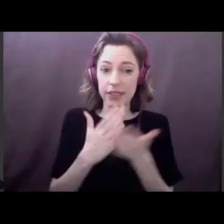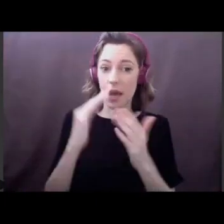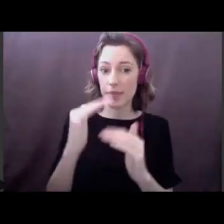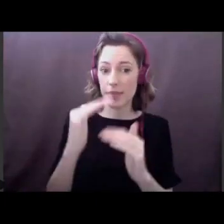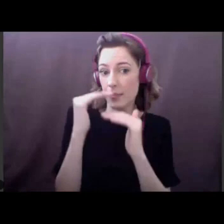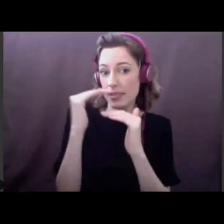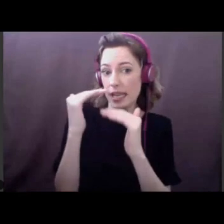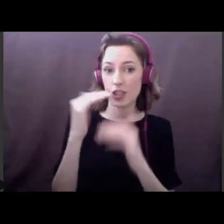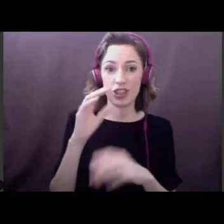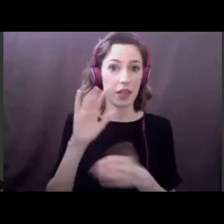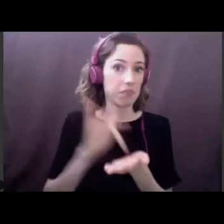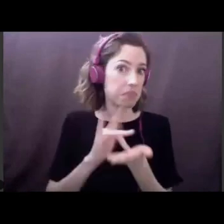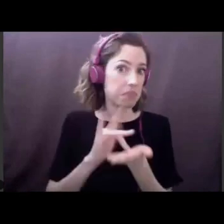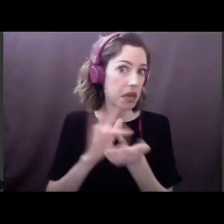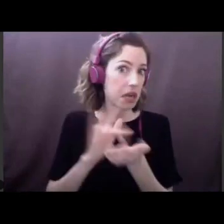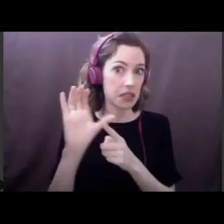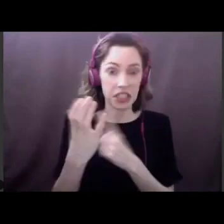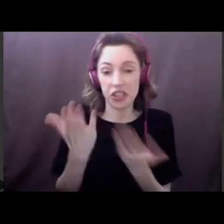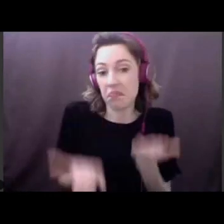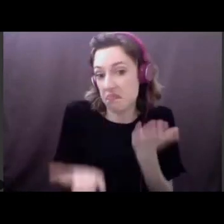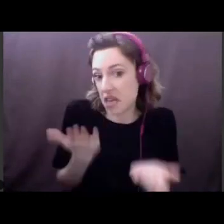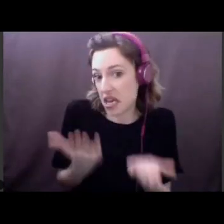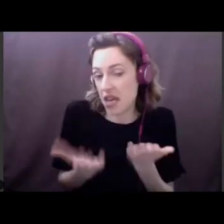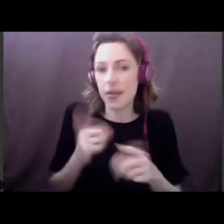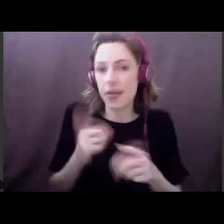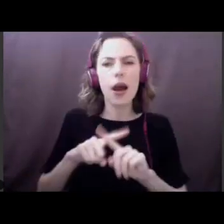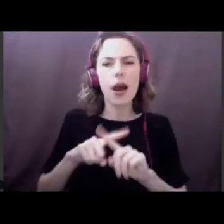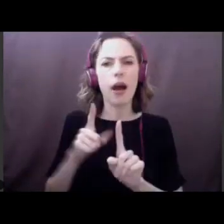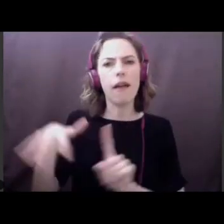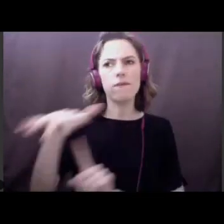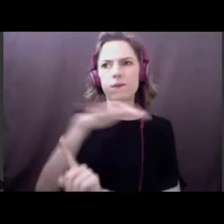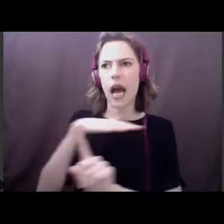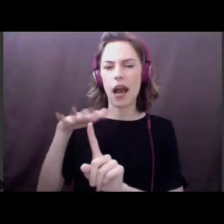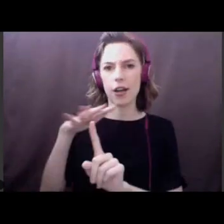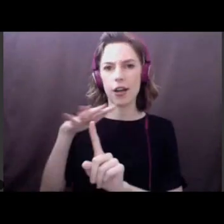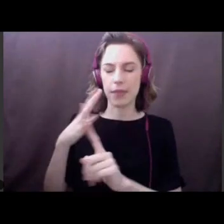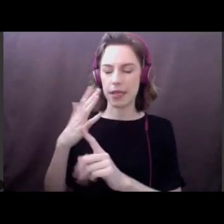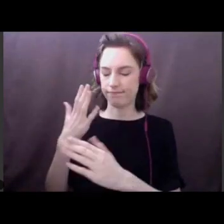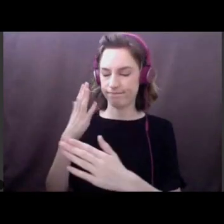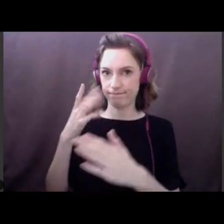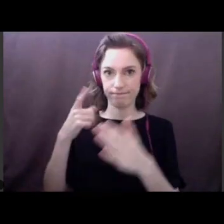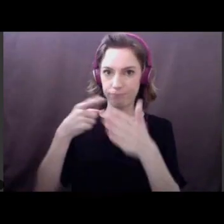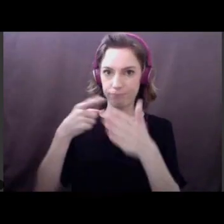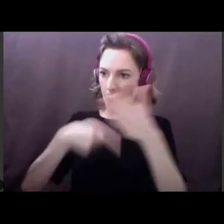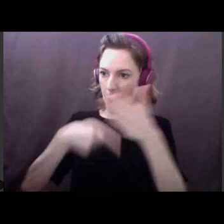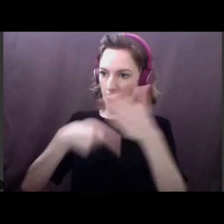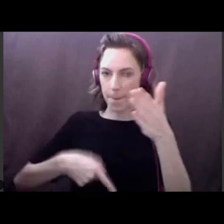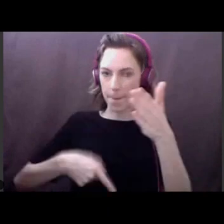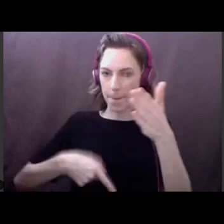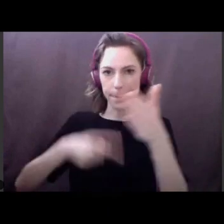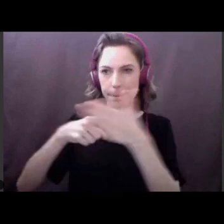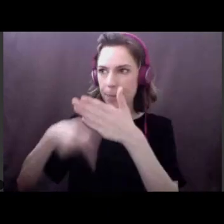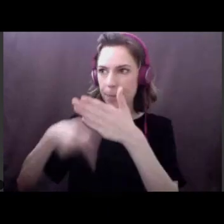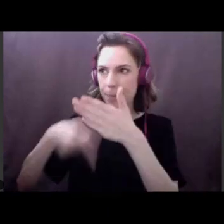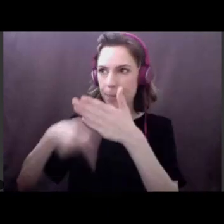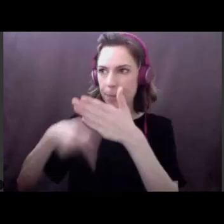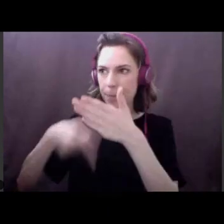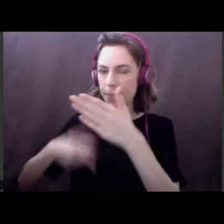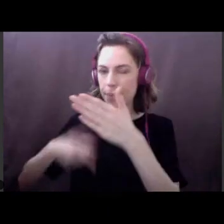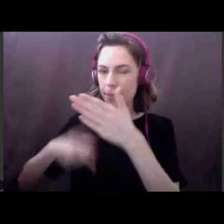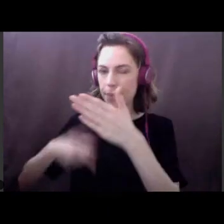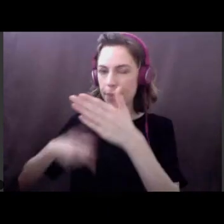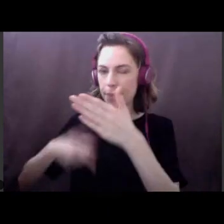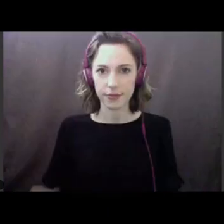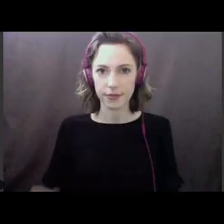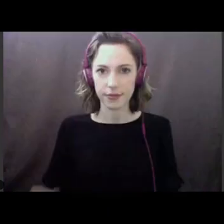The policy should be directed at making sure the environment is fully inclusive. And when we want to identify somebody